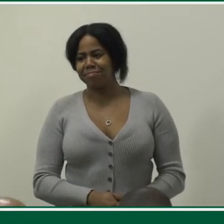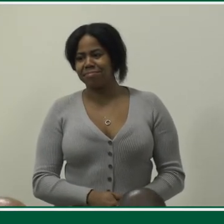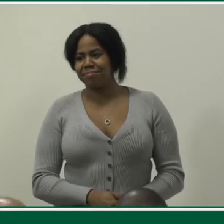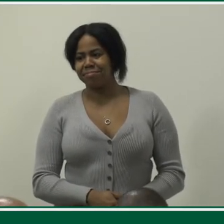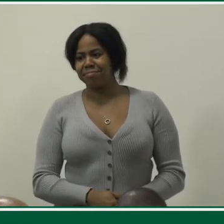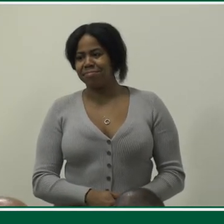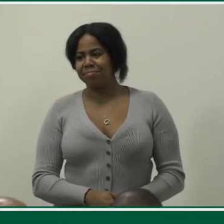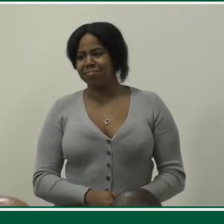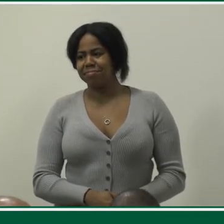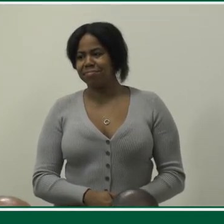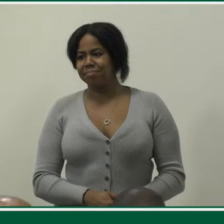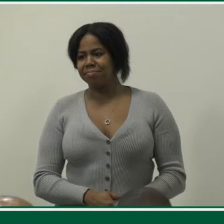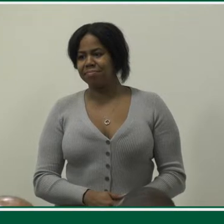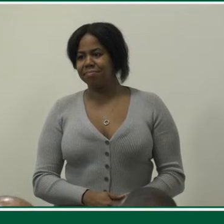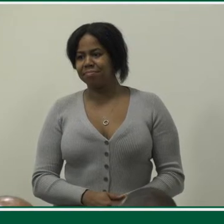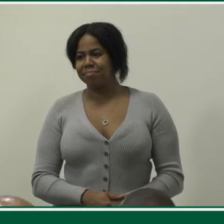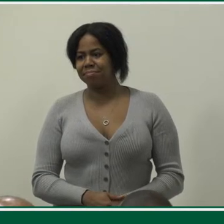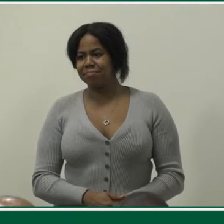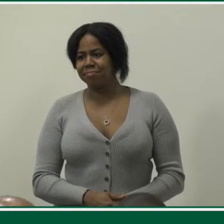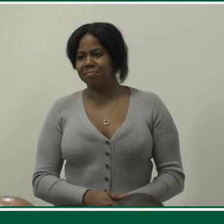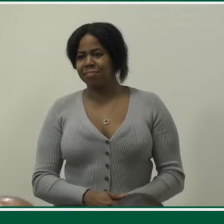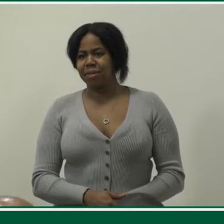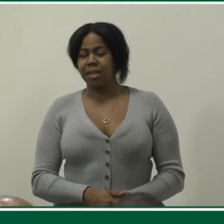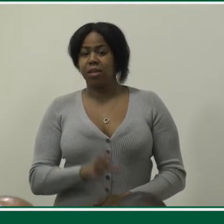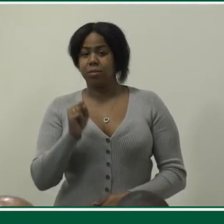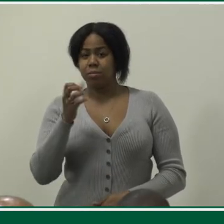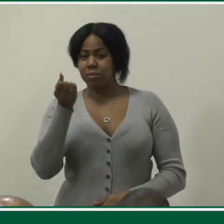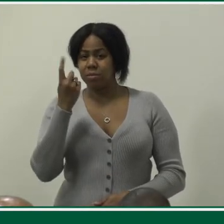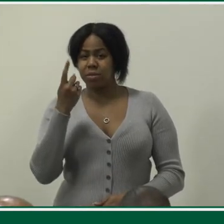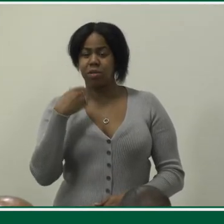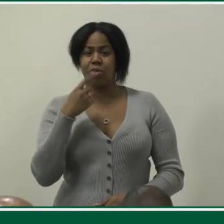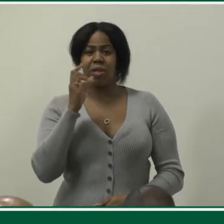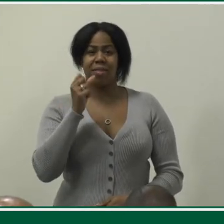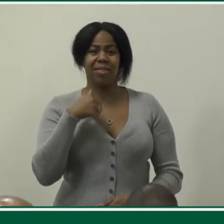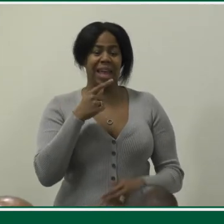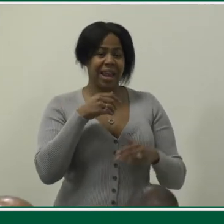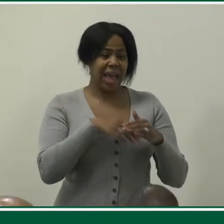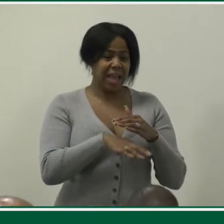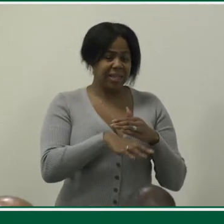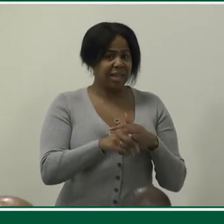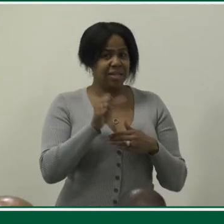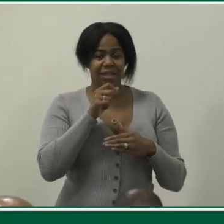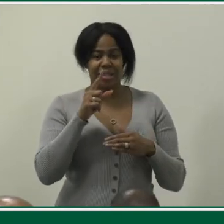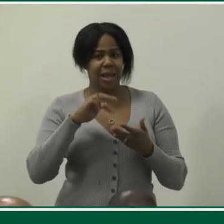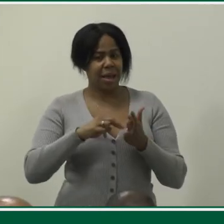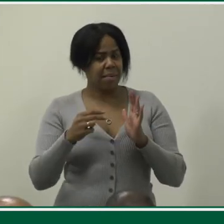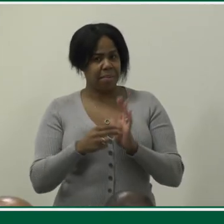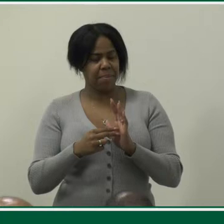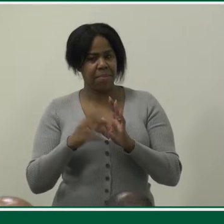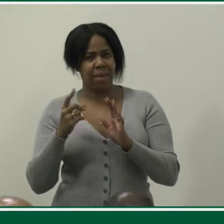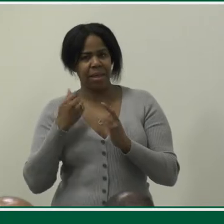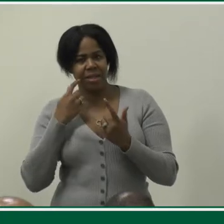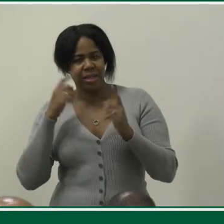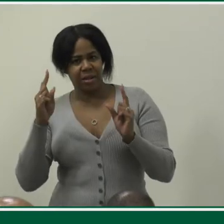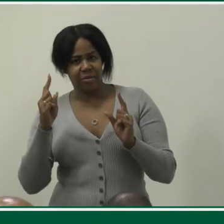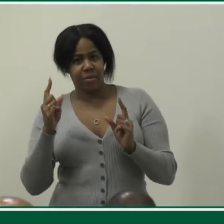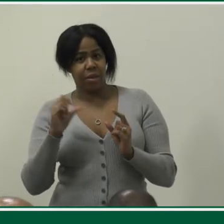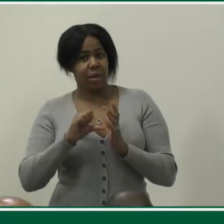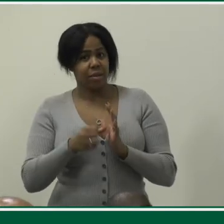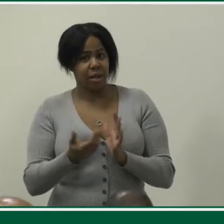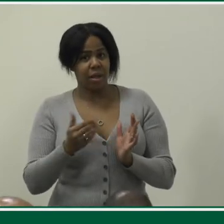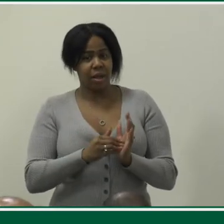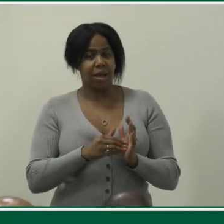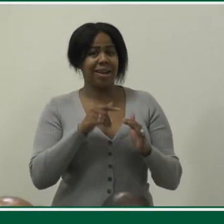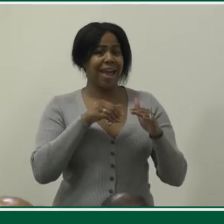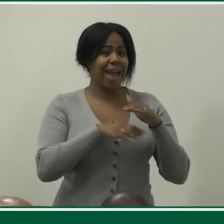Now, access is not always synonymous with success. Access is not always synonymous